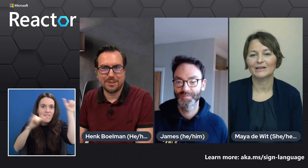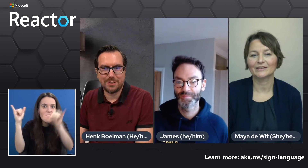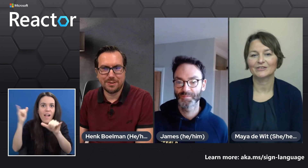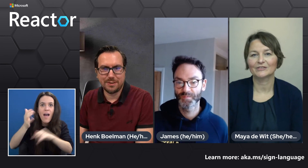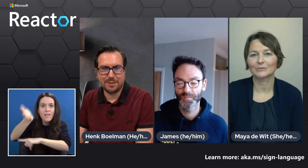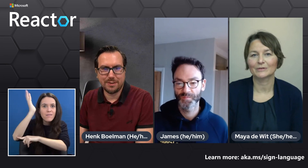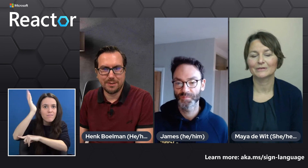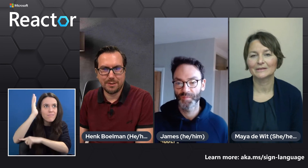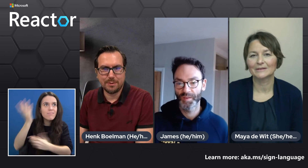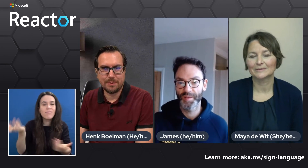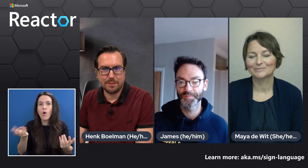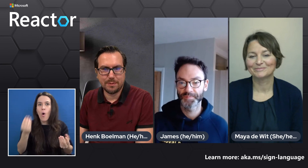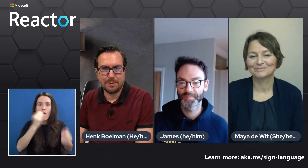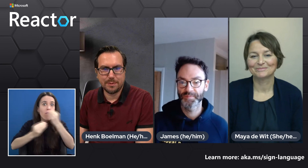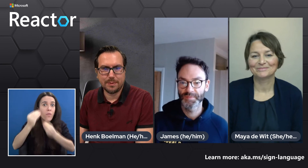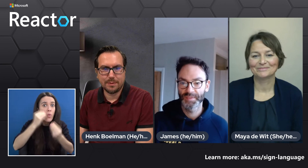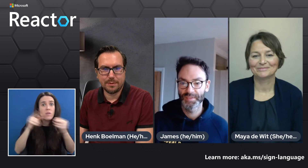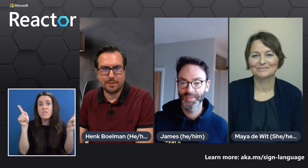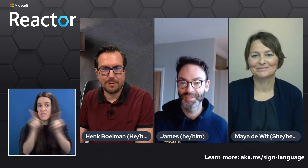to make it accessible.